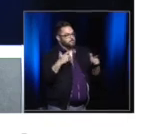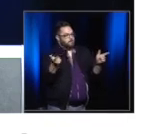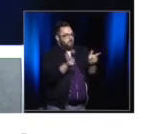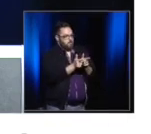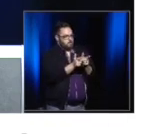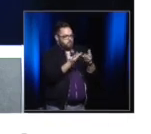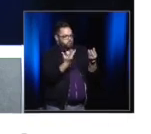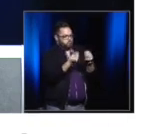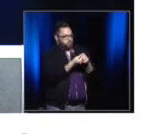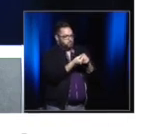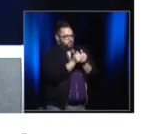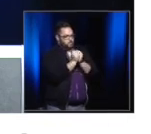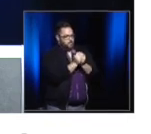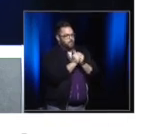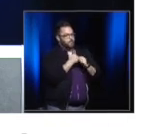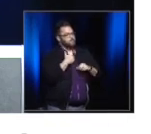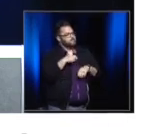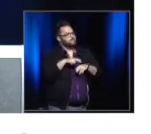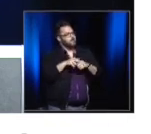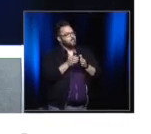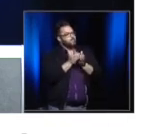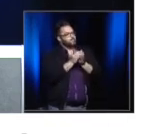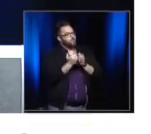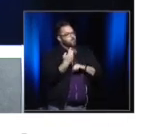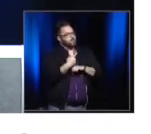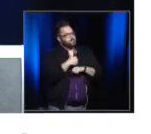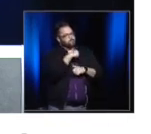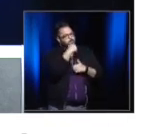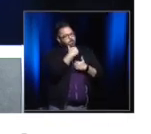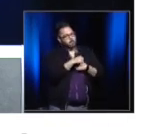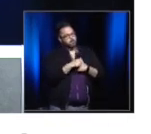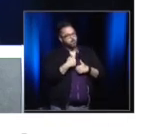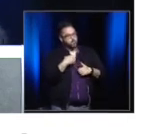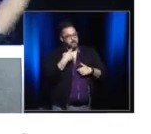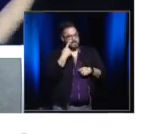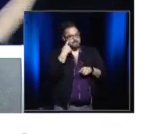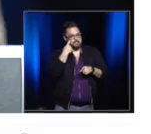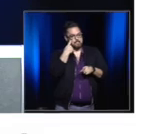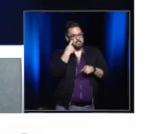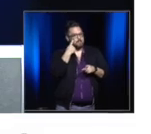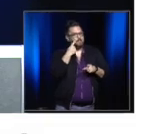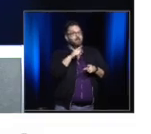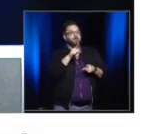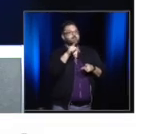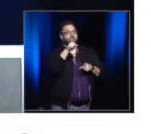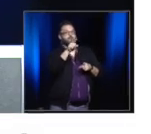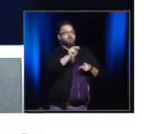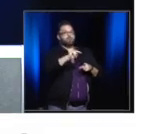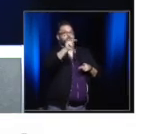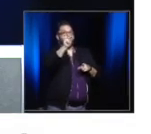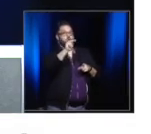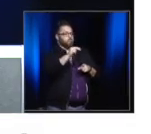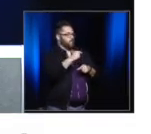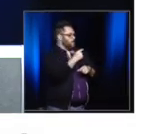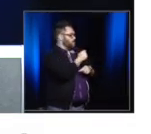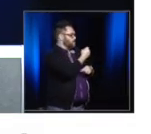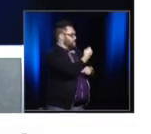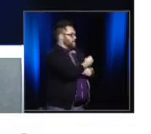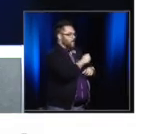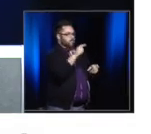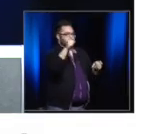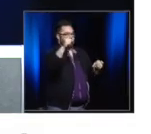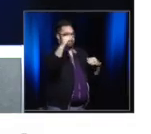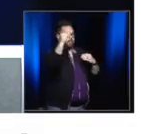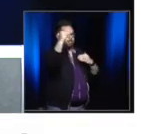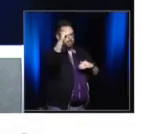tightly. Scott and I sat on the boat one day and we could see the furthest north and the furthest south that the dolphins